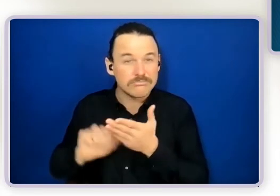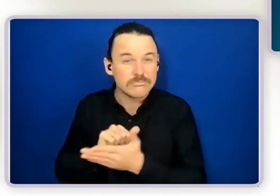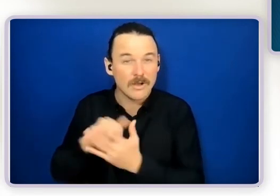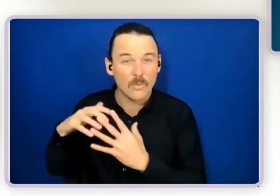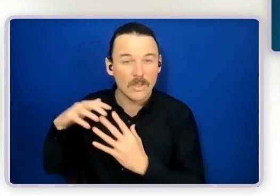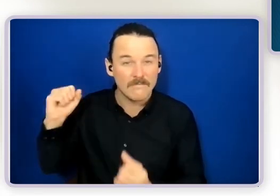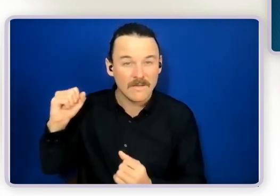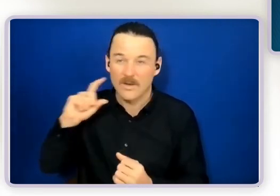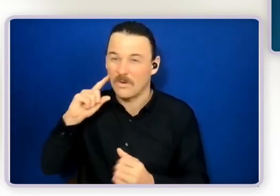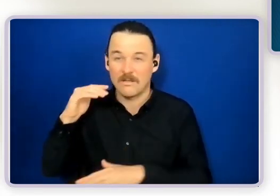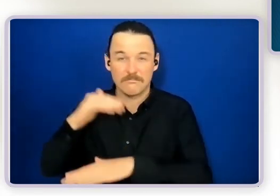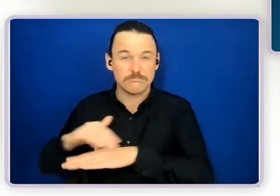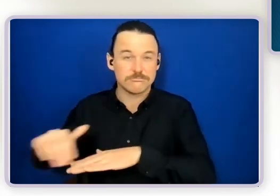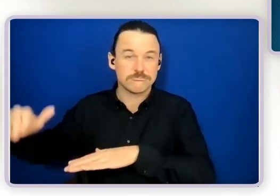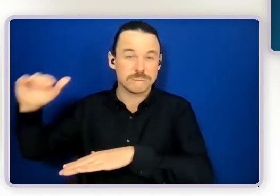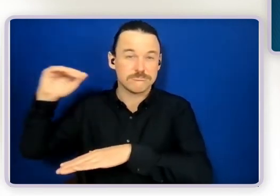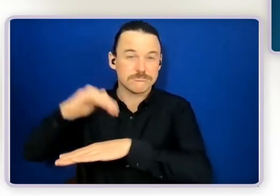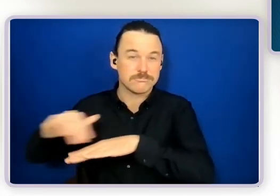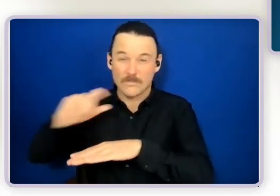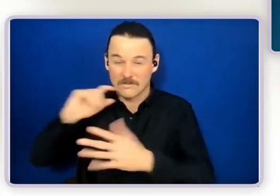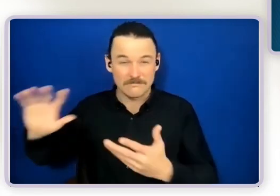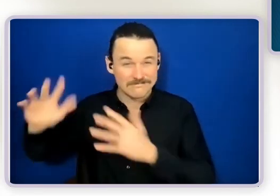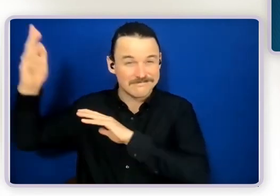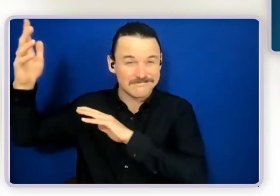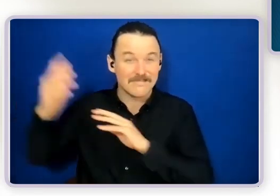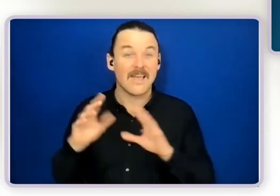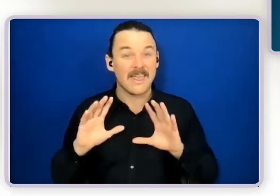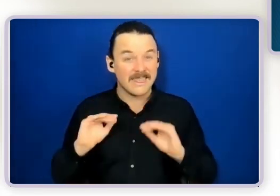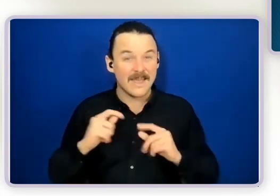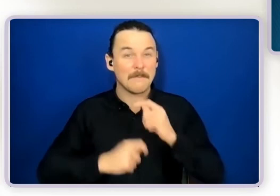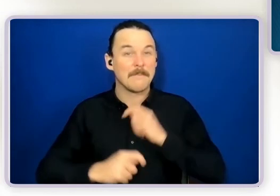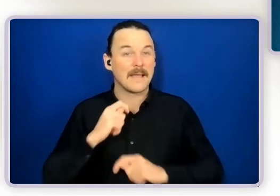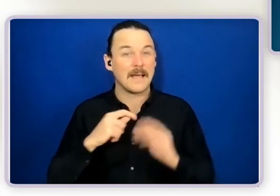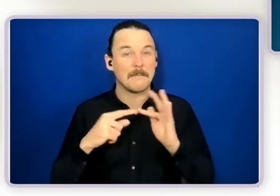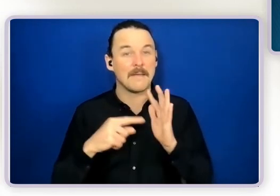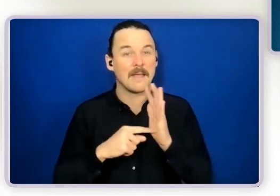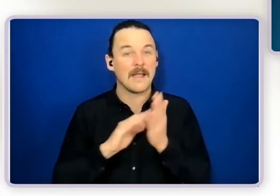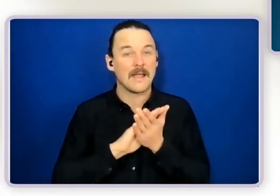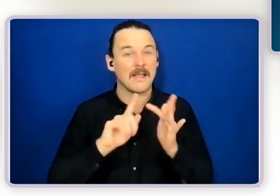was talking about before, of when you are not competent and your lack of competence